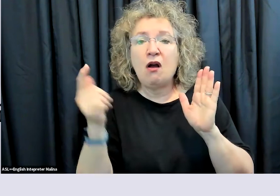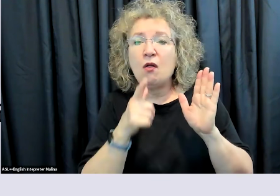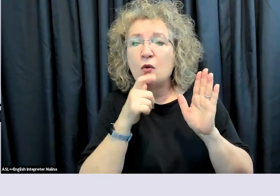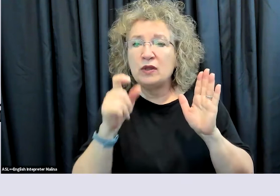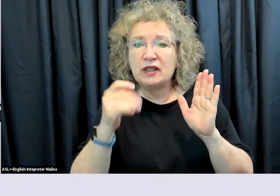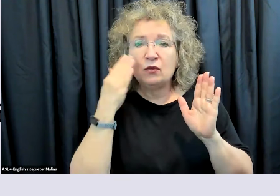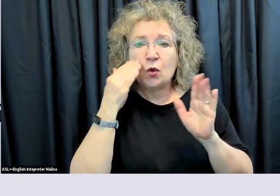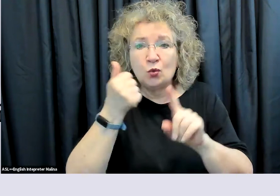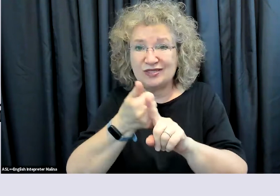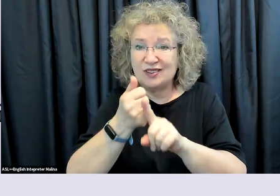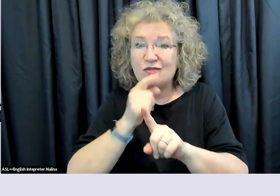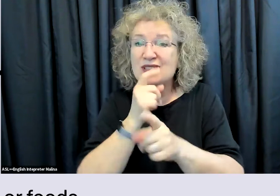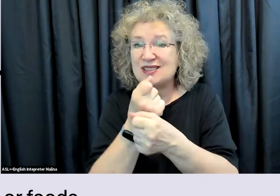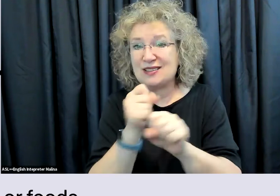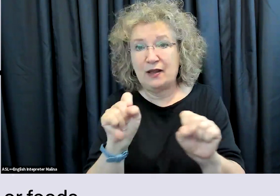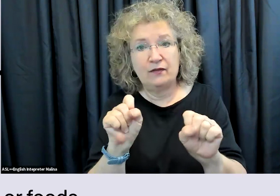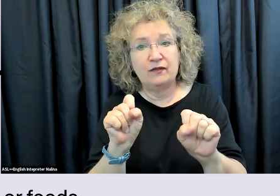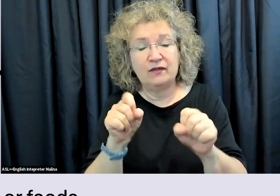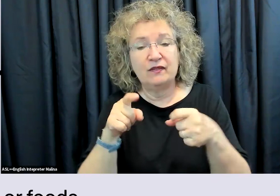slide, please.